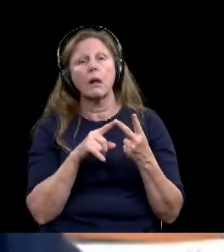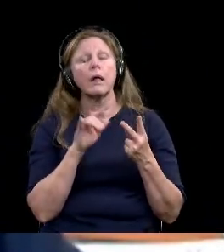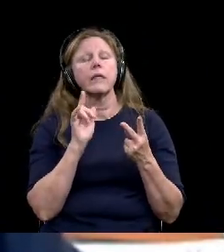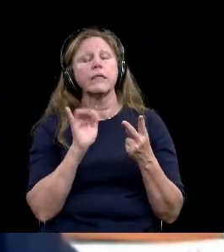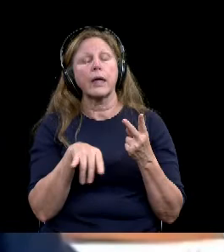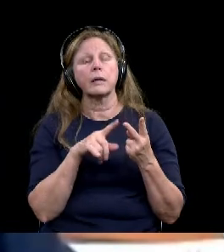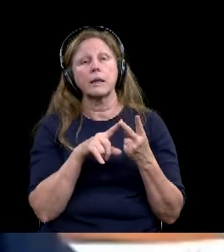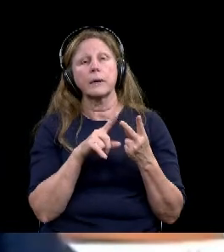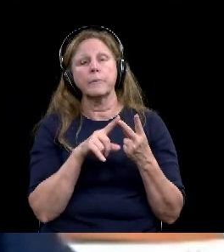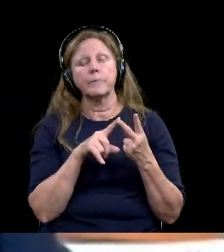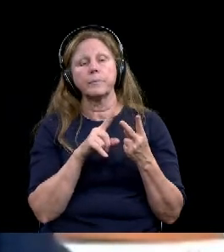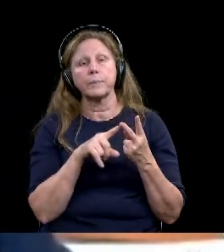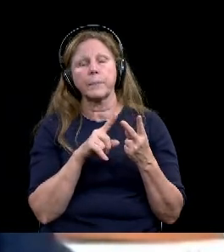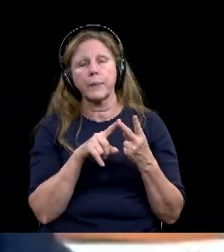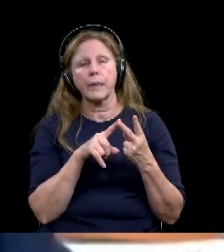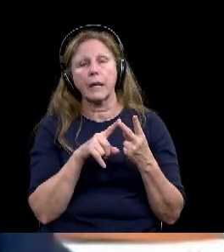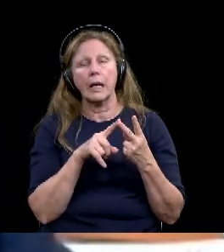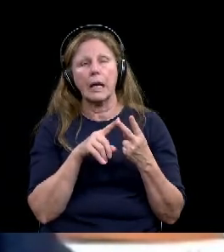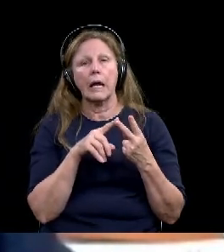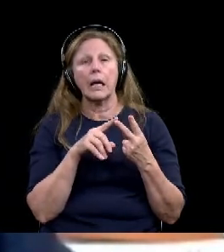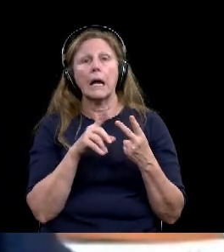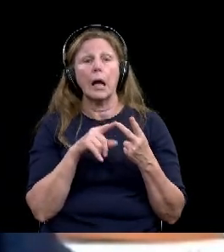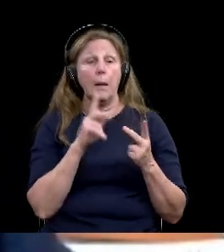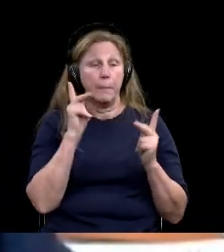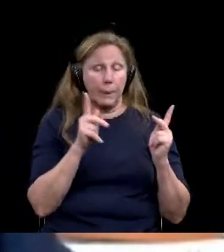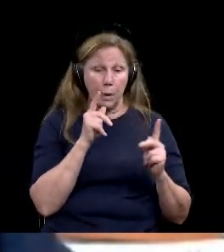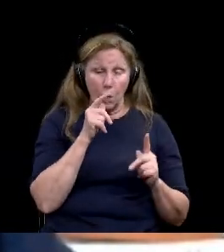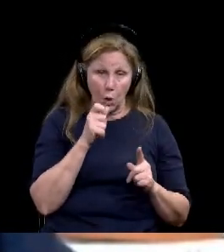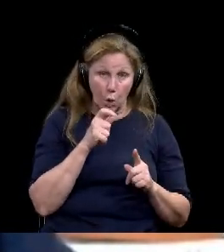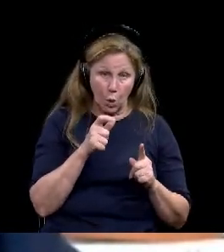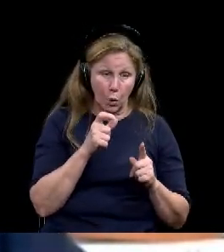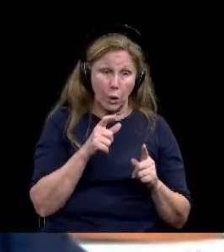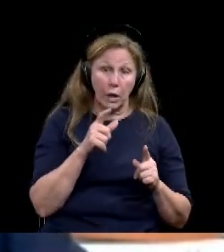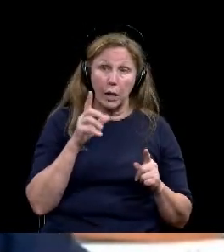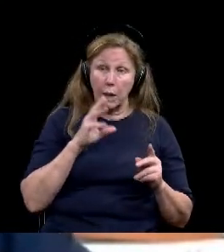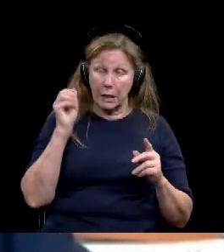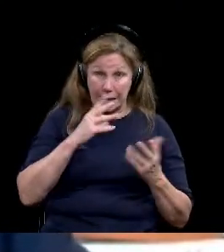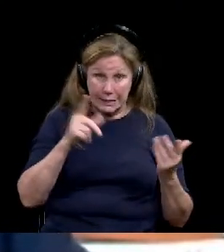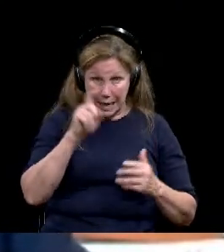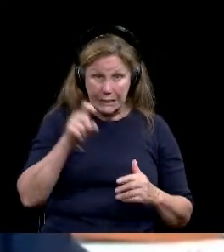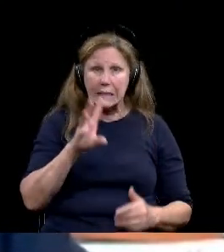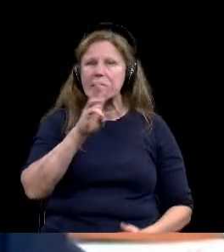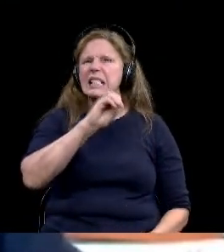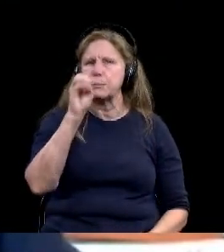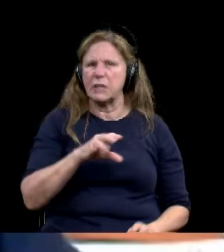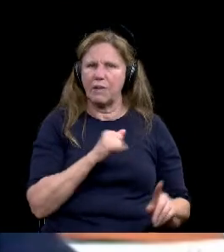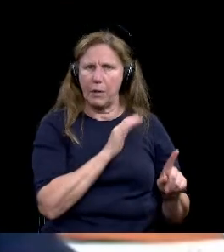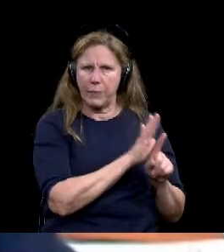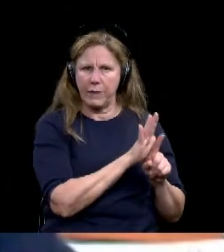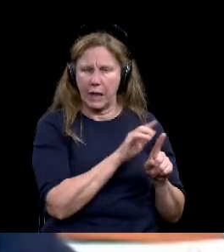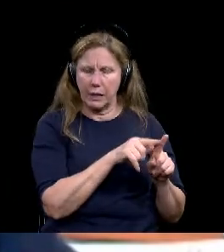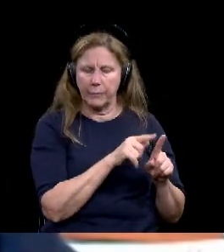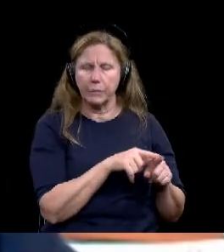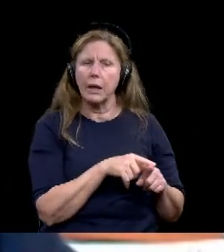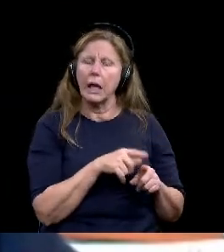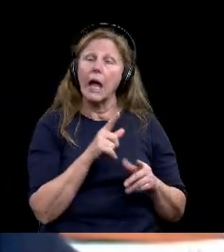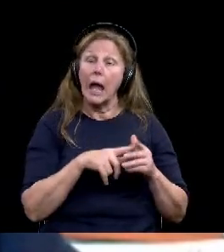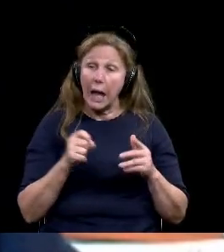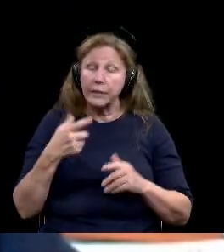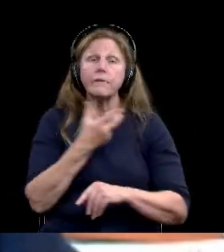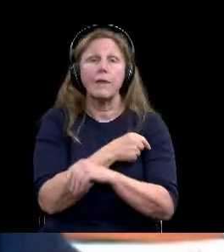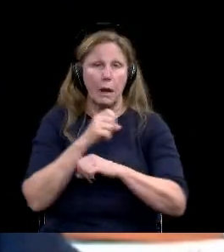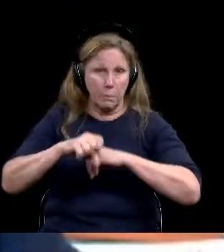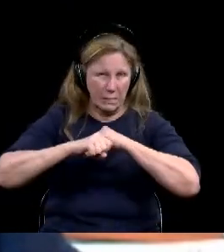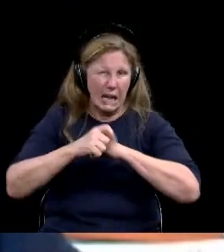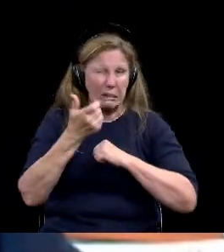also somewhat affected by the vaccines. They are 20% more transmissible. However, they are